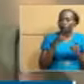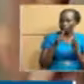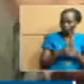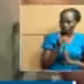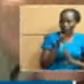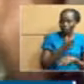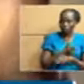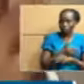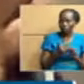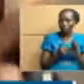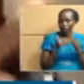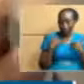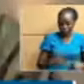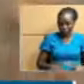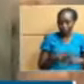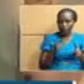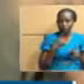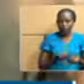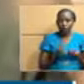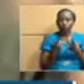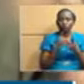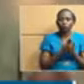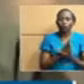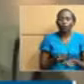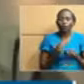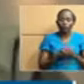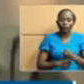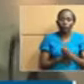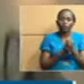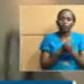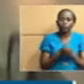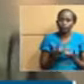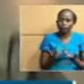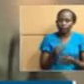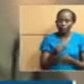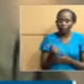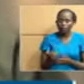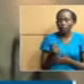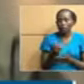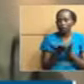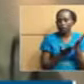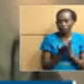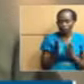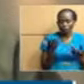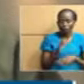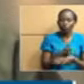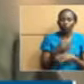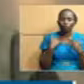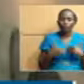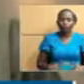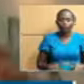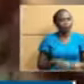we prioritize immunization, they wouldn't even fund any other service at Ministry of Health.